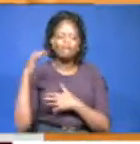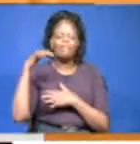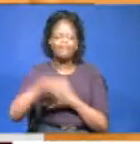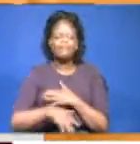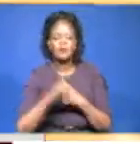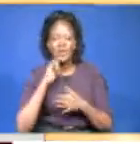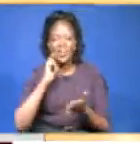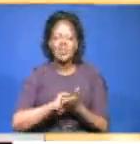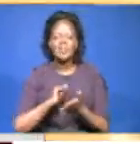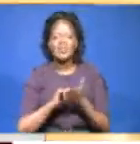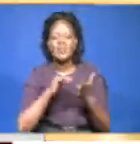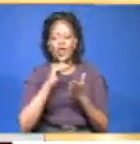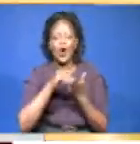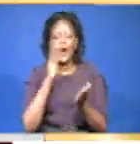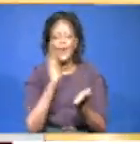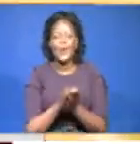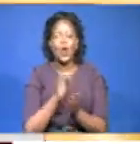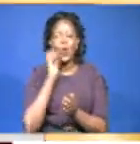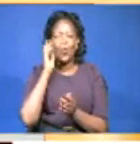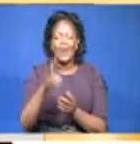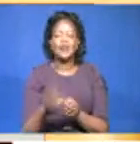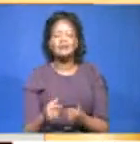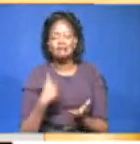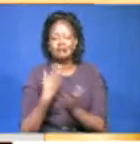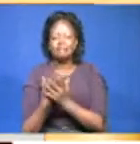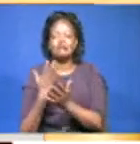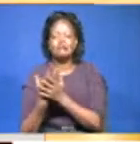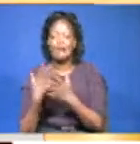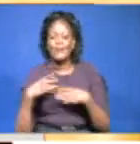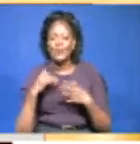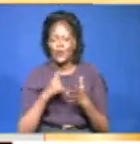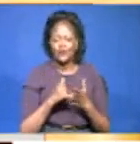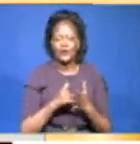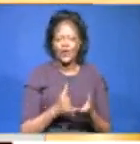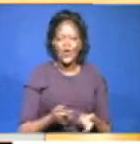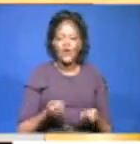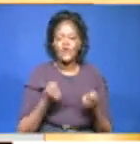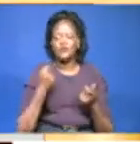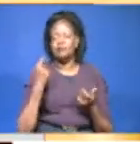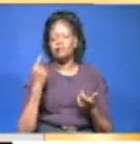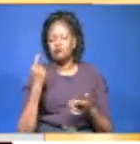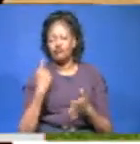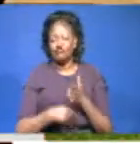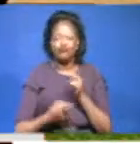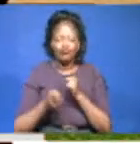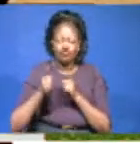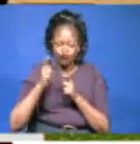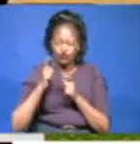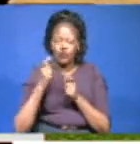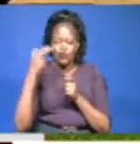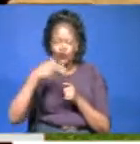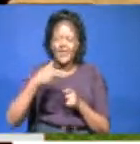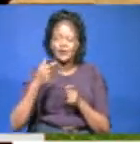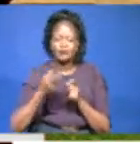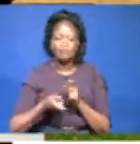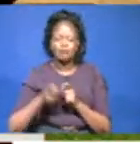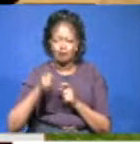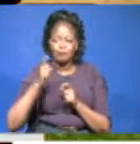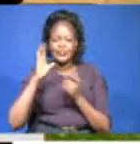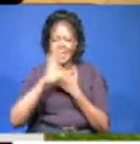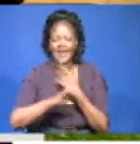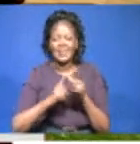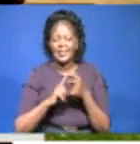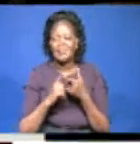that the central bank would clamp down on perpetrators. Fuel prices have been rising in the country and inflation has risen to a